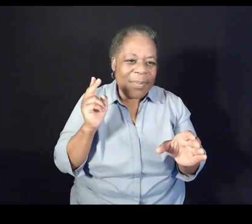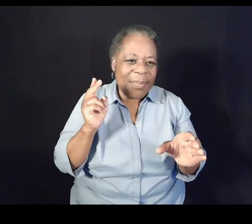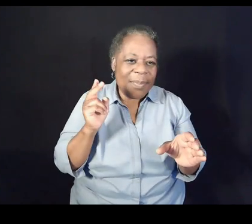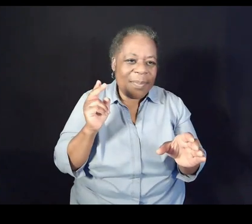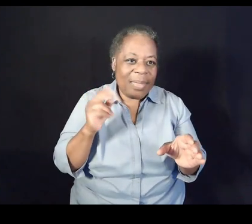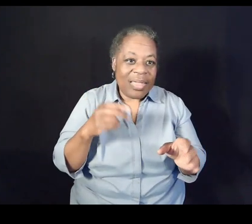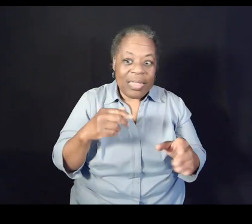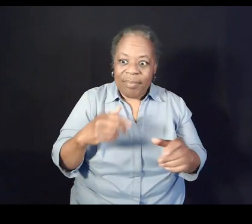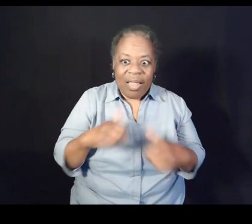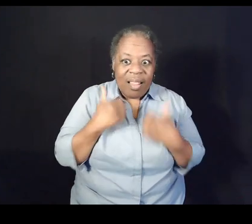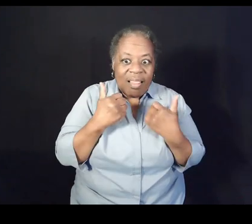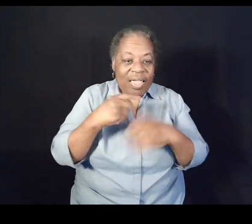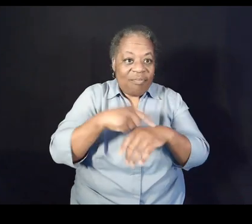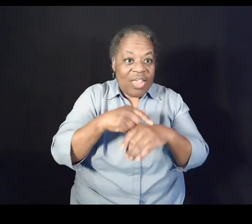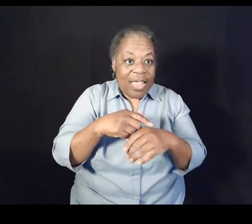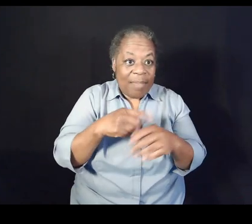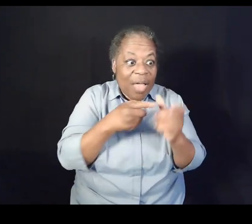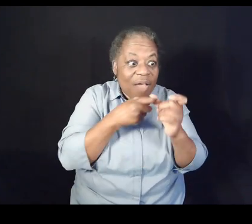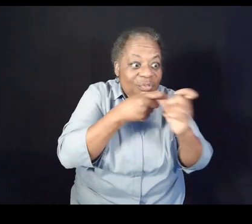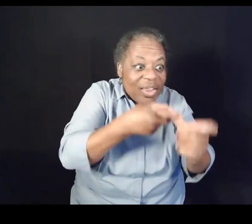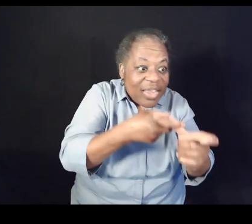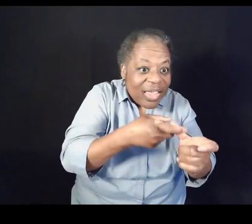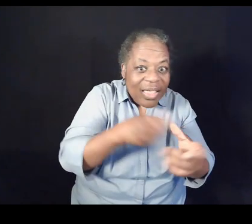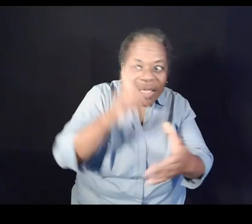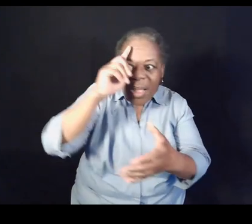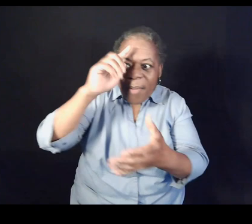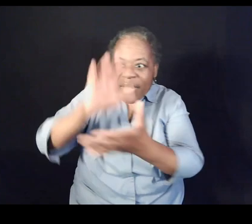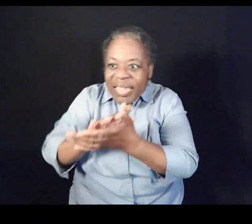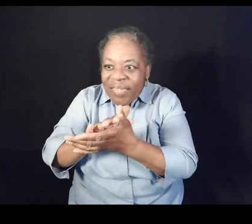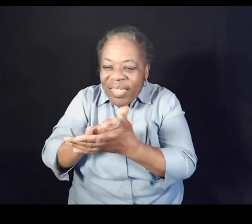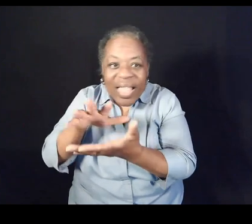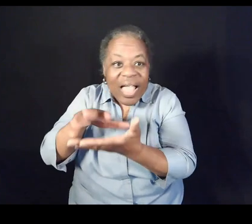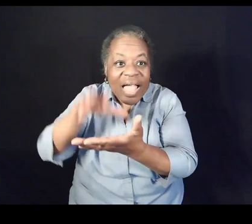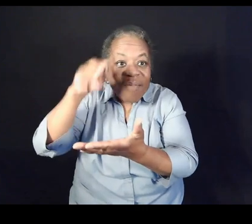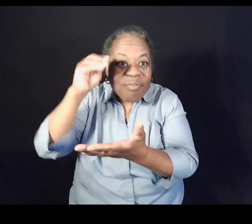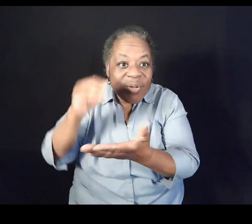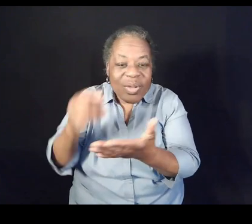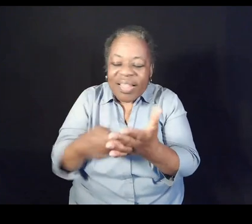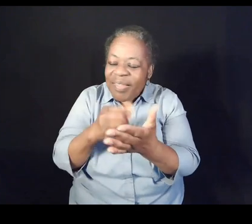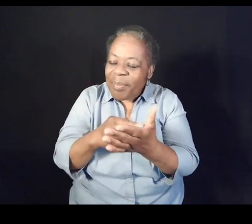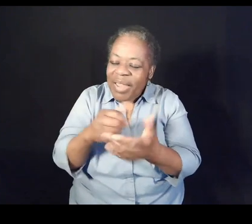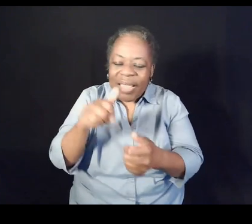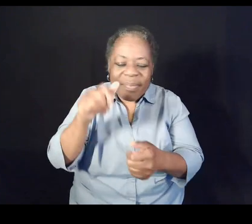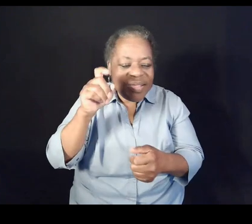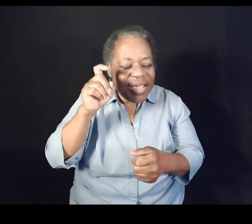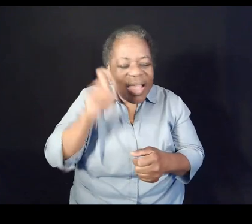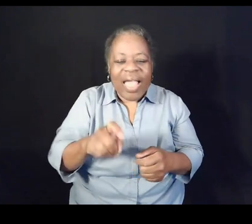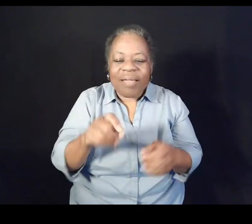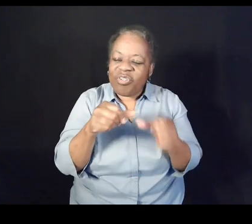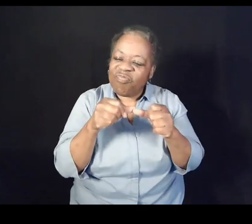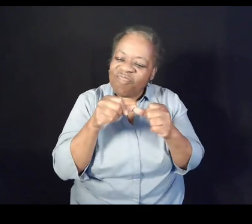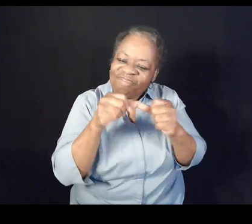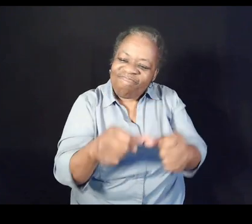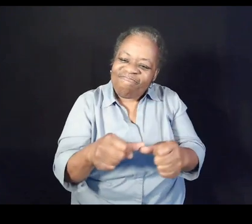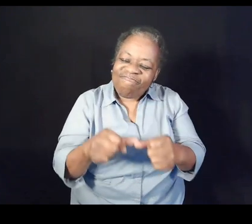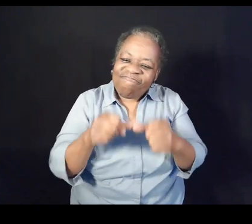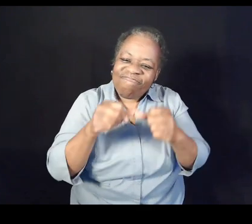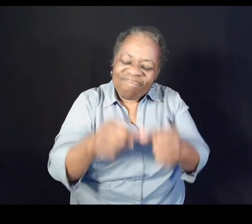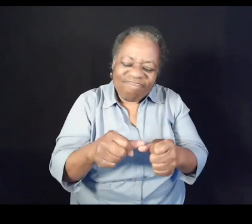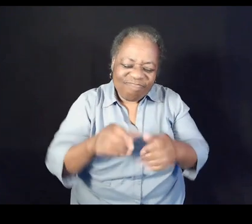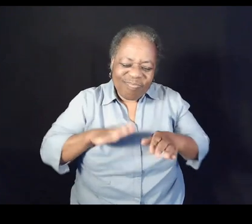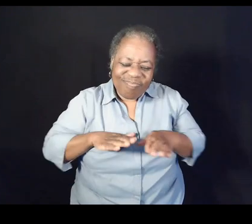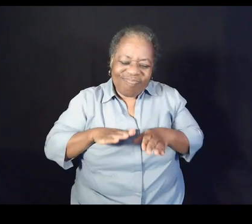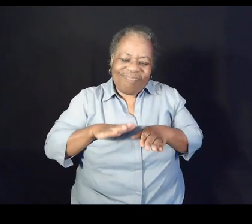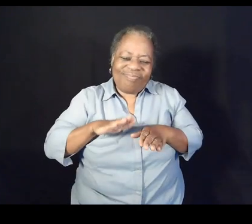and believing, I've learned that sometimes you just have to press through. You have to keep putting one foot